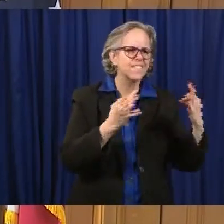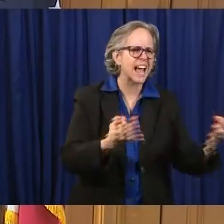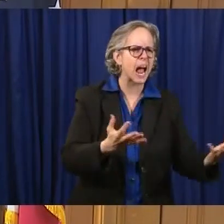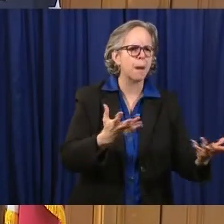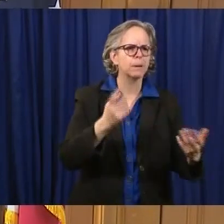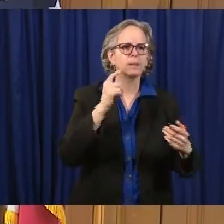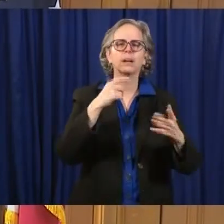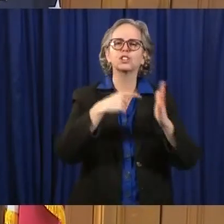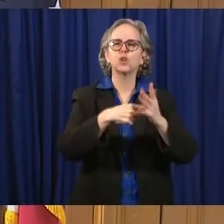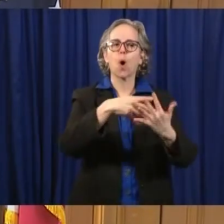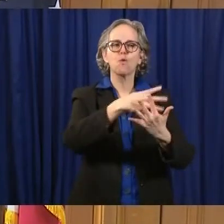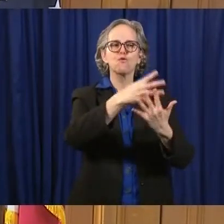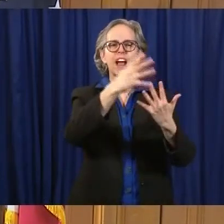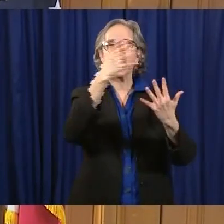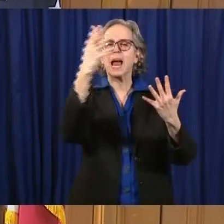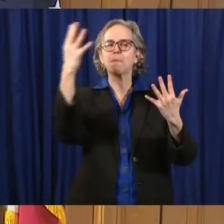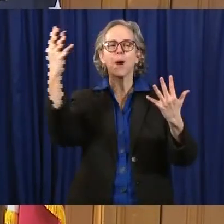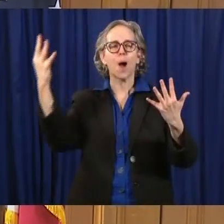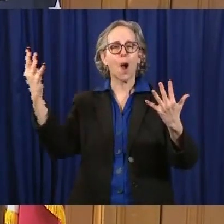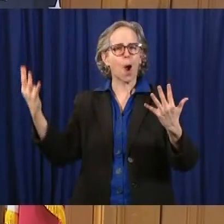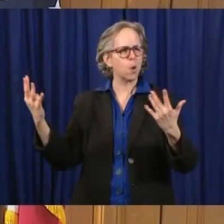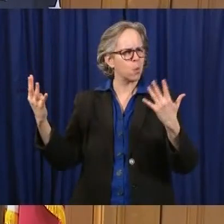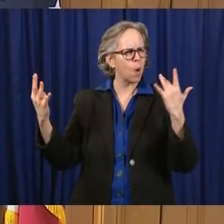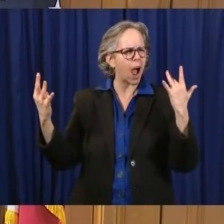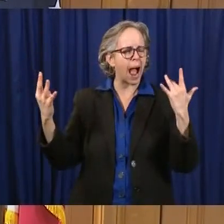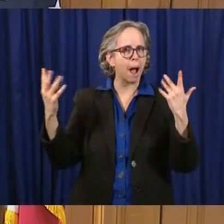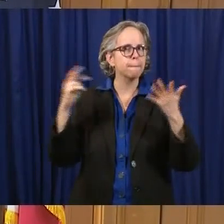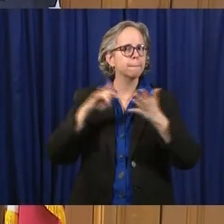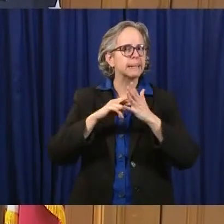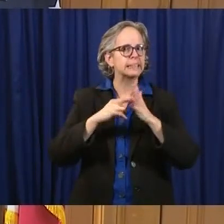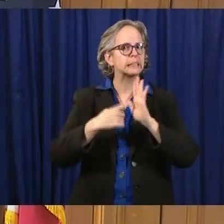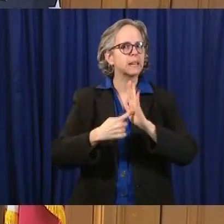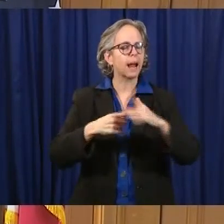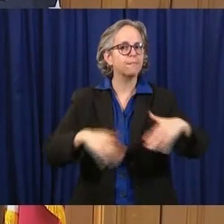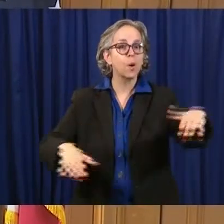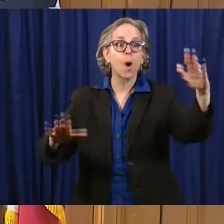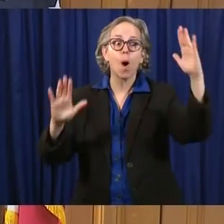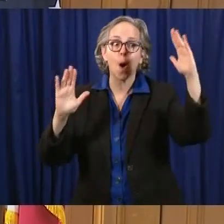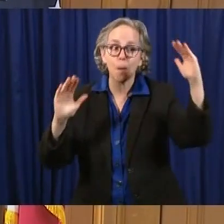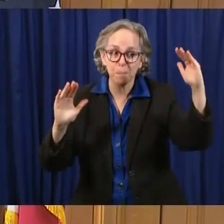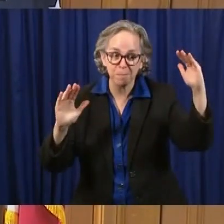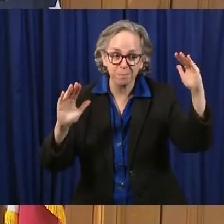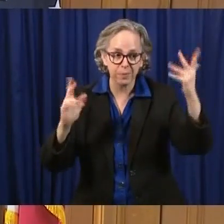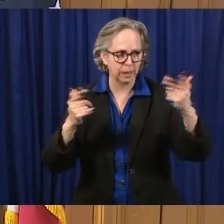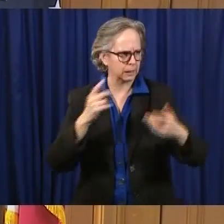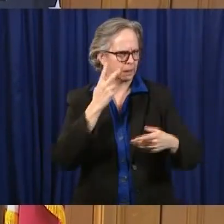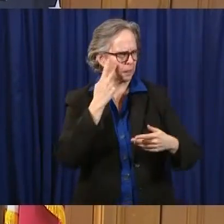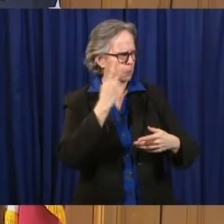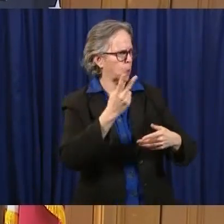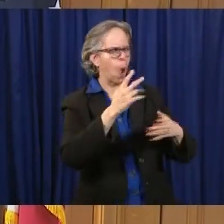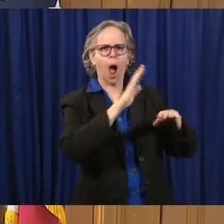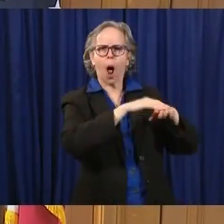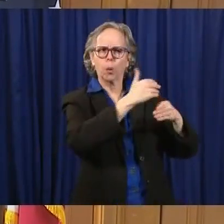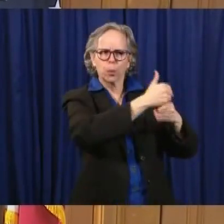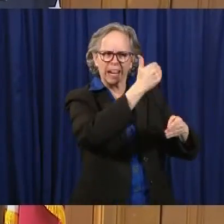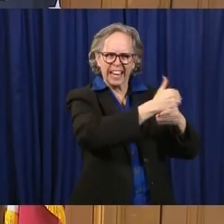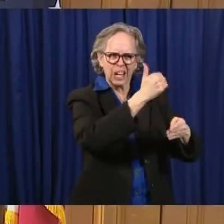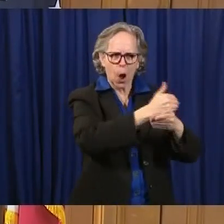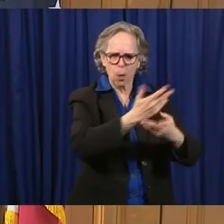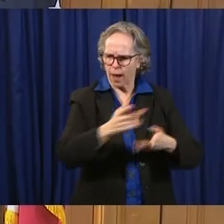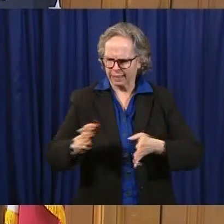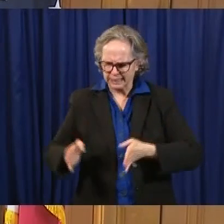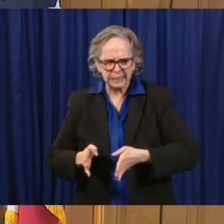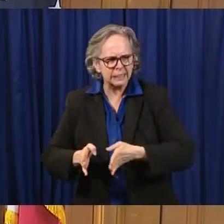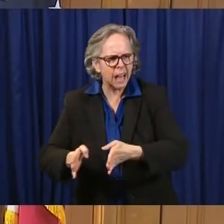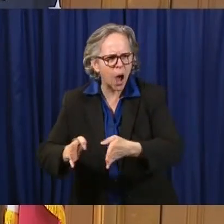of hope. Some do with sidewalk chalk, homemade artwork, other materials that you can find at